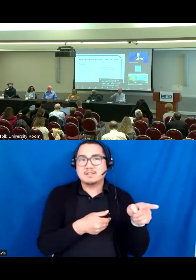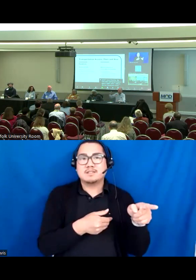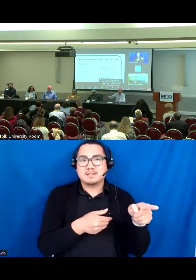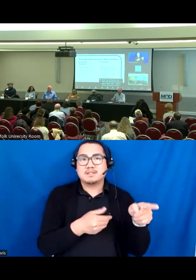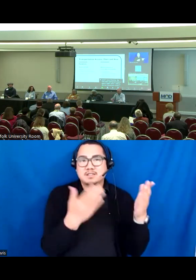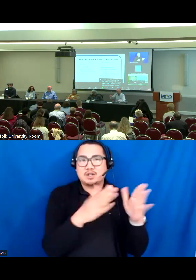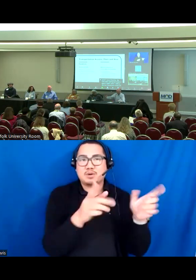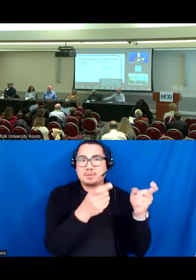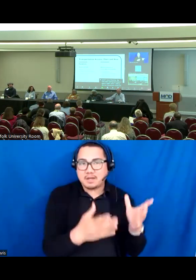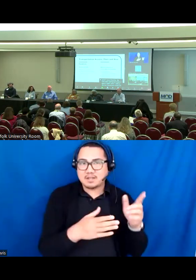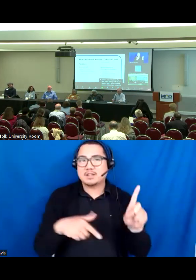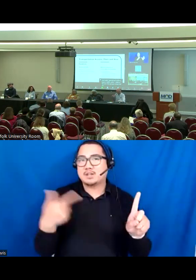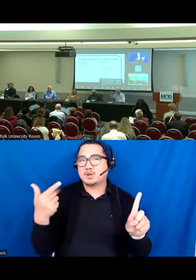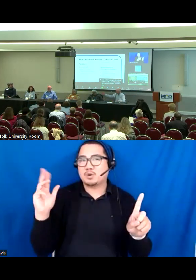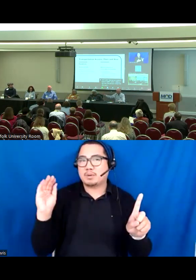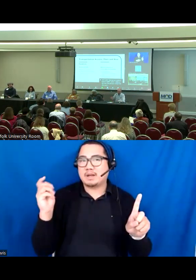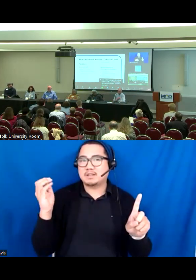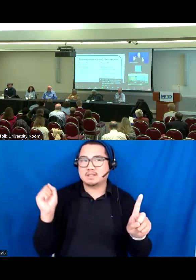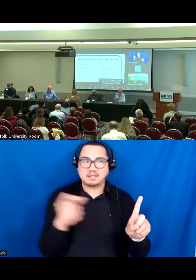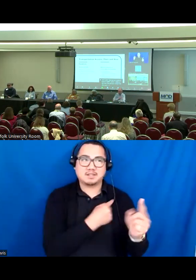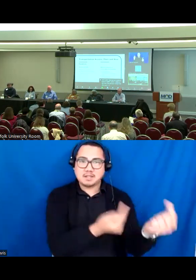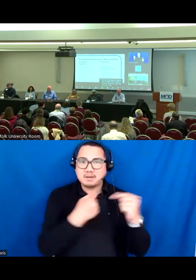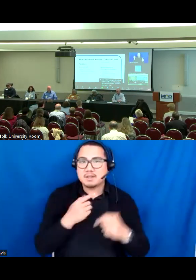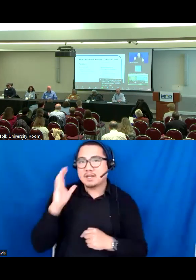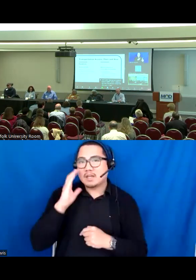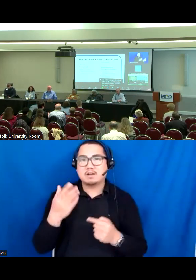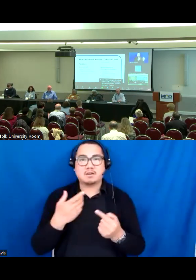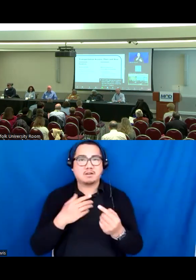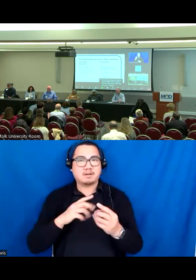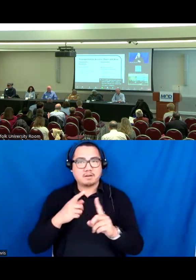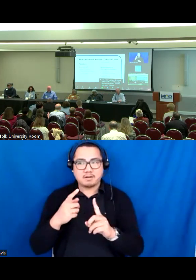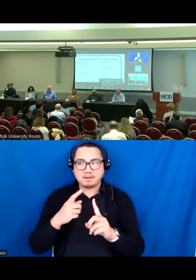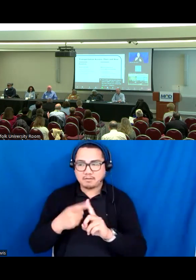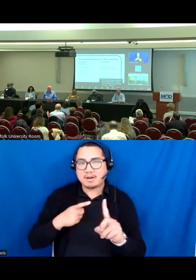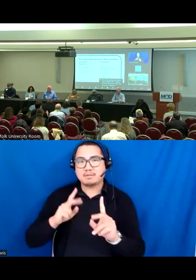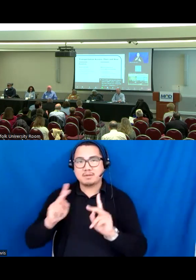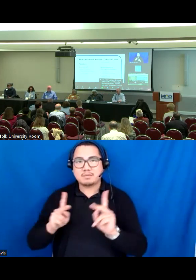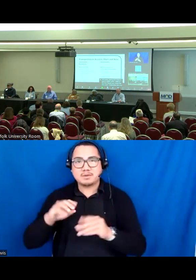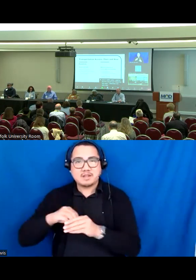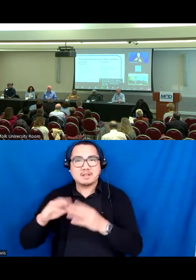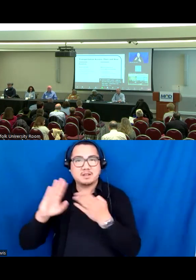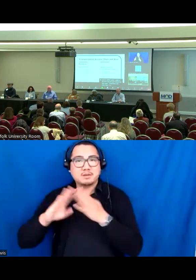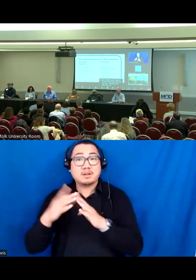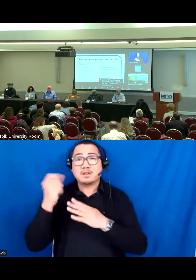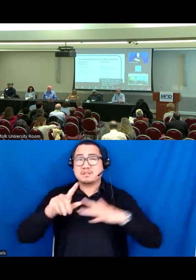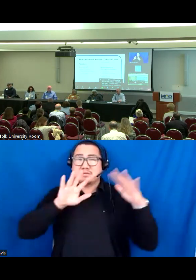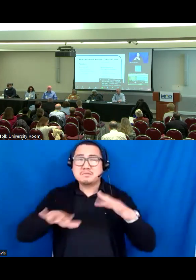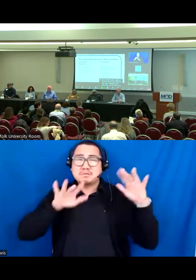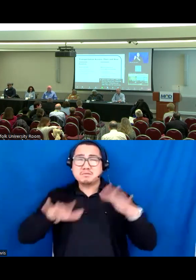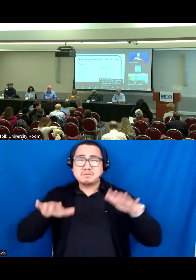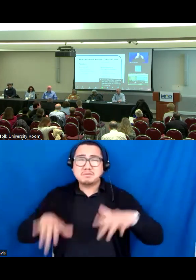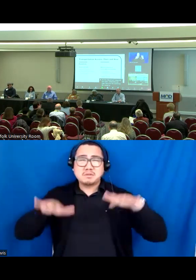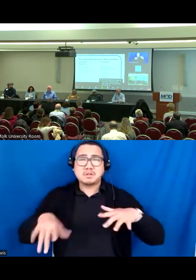of particulars from people, from these folks and others in the community. We showed up in a snowstorm to pick it outside